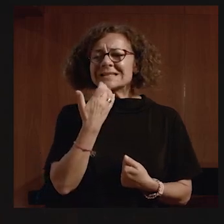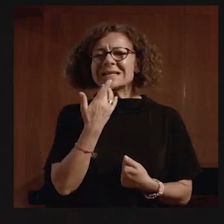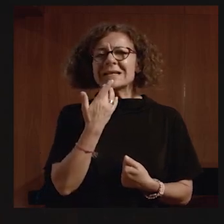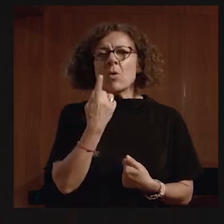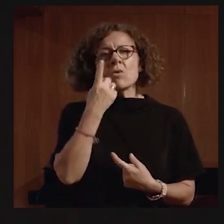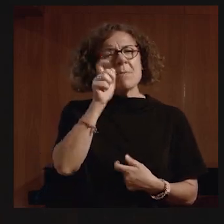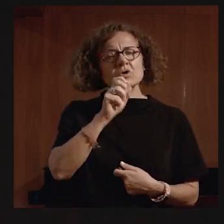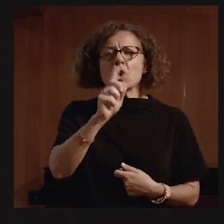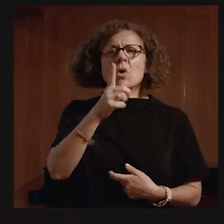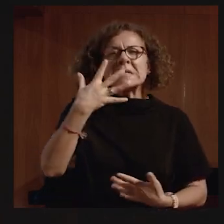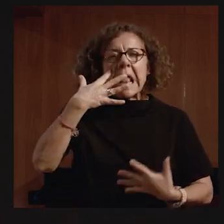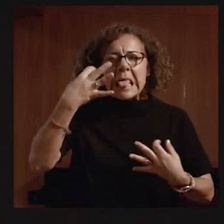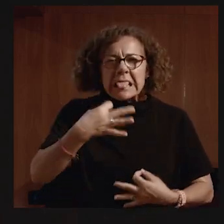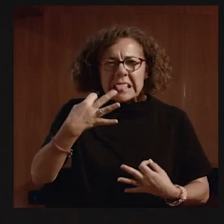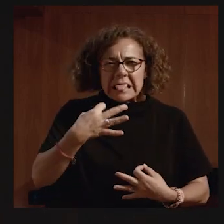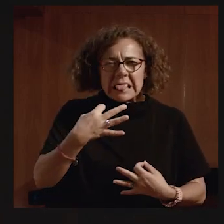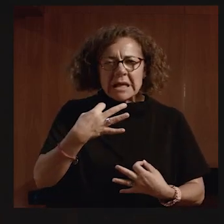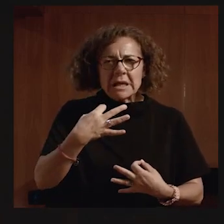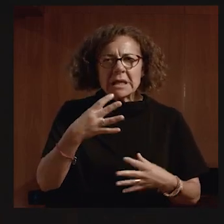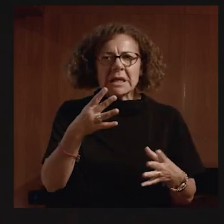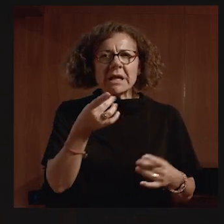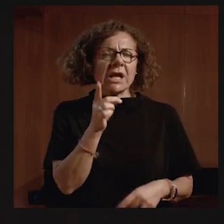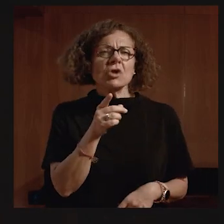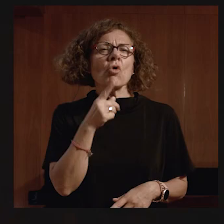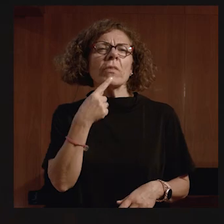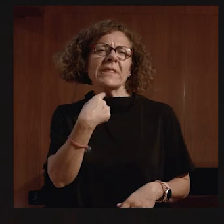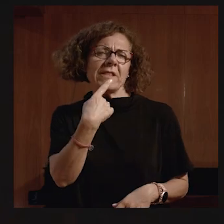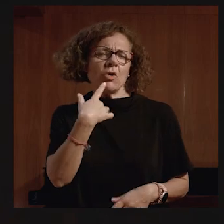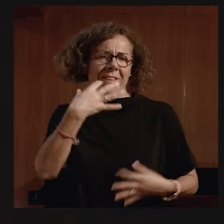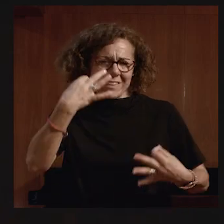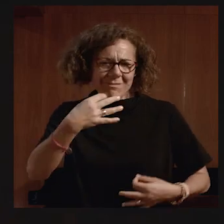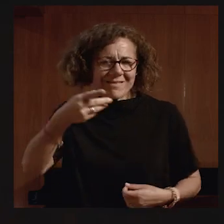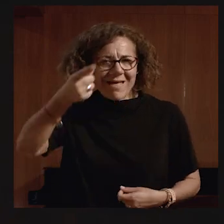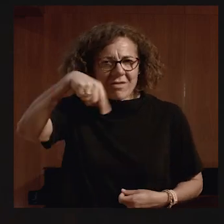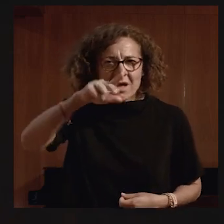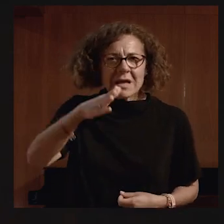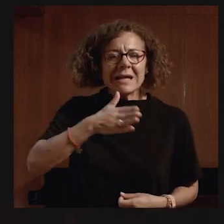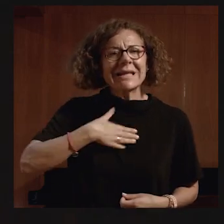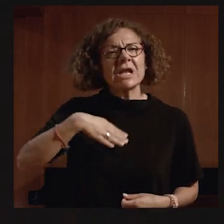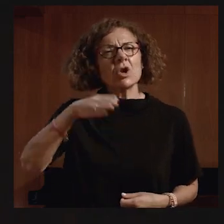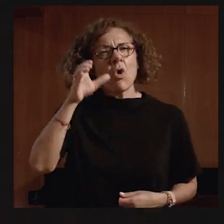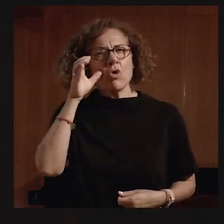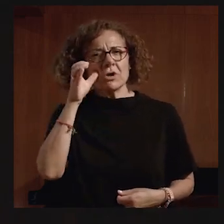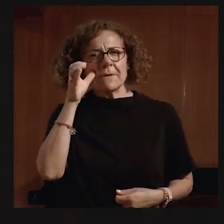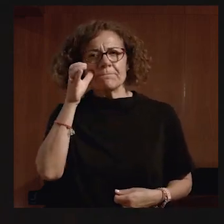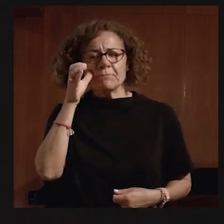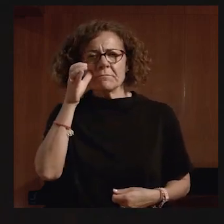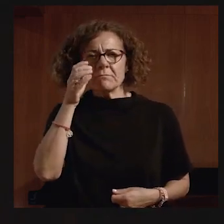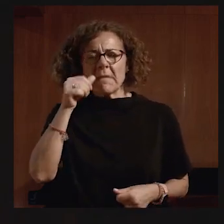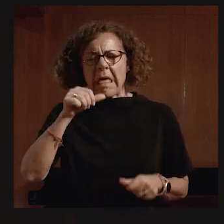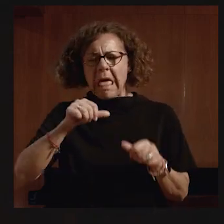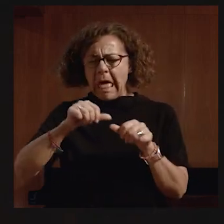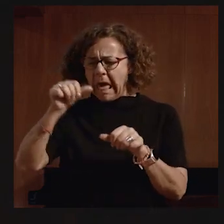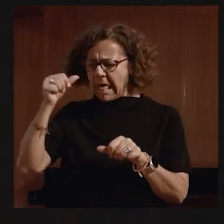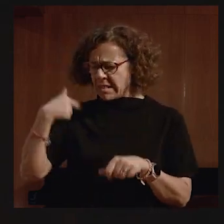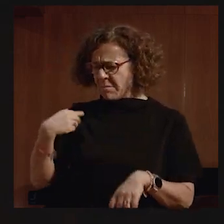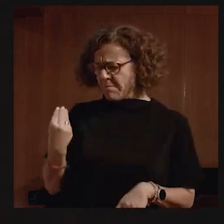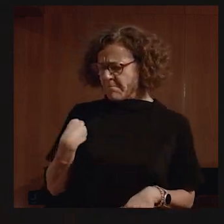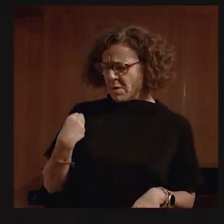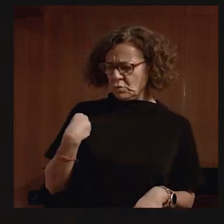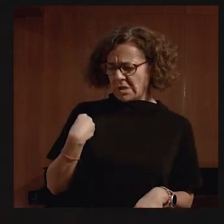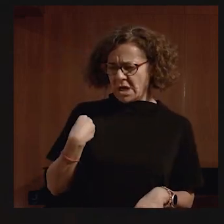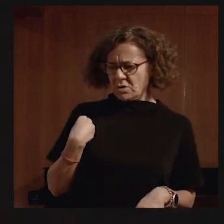And my final thing, which someone asked me years ago, if there was one bit of advice you could give to